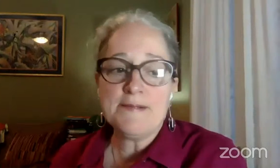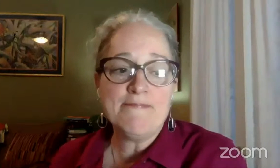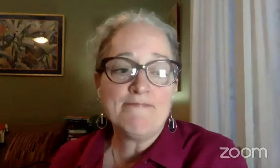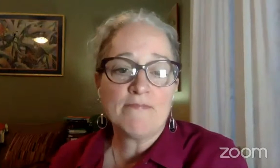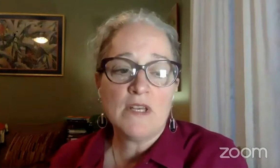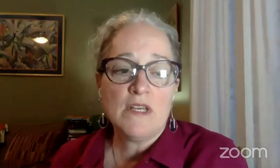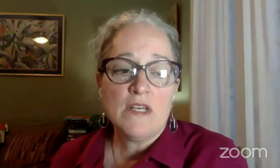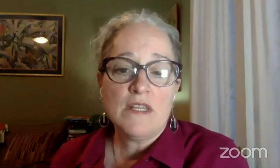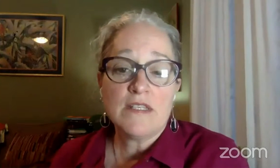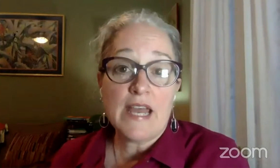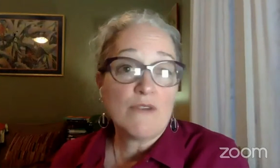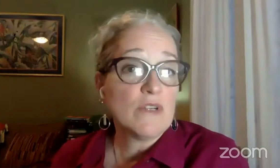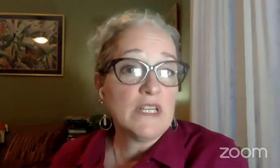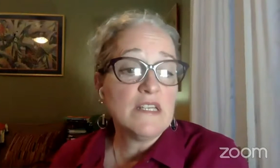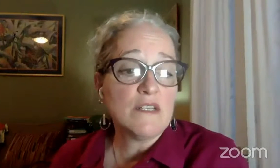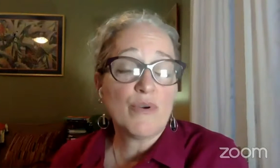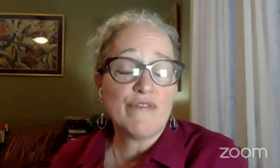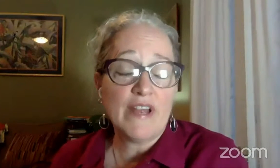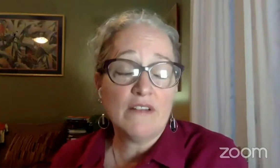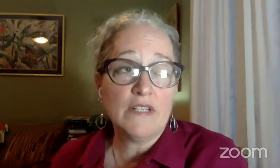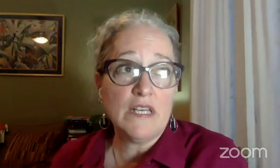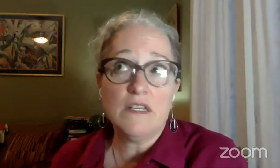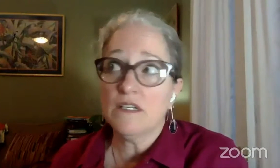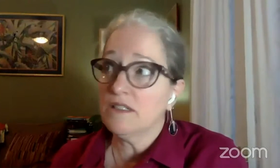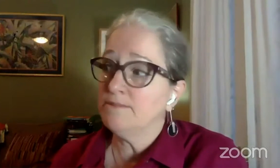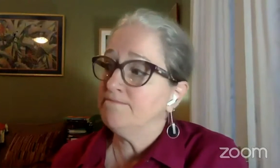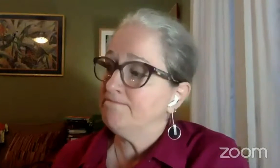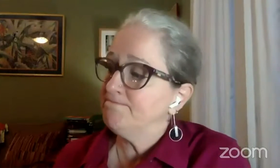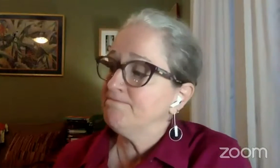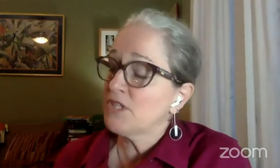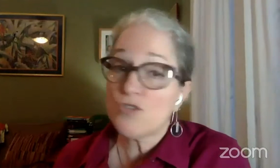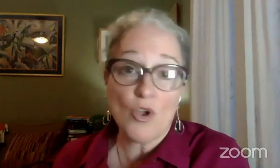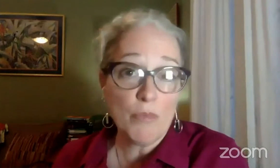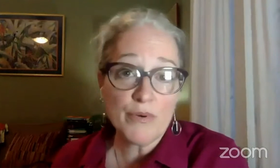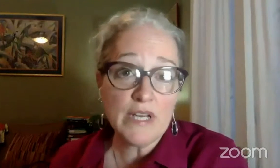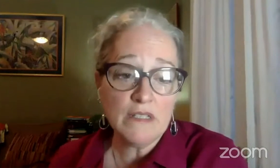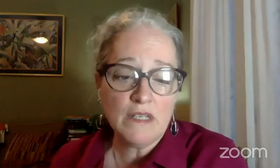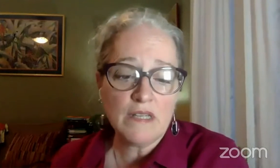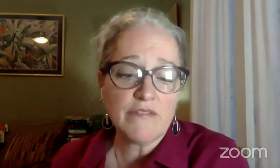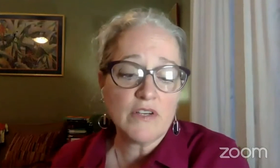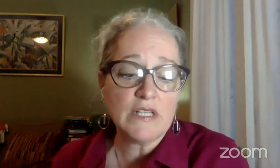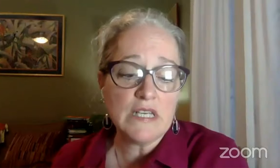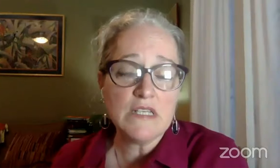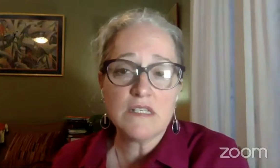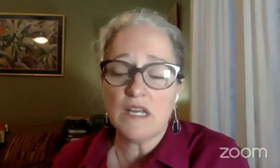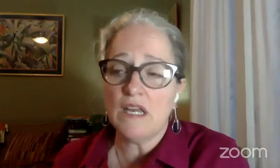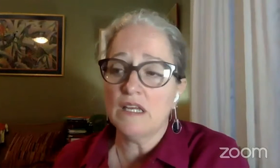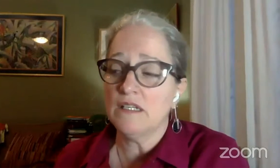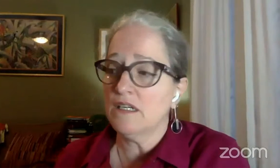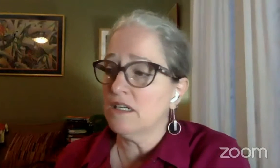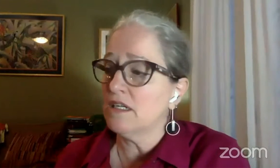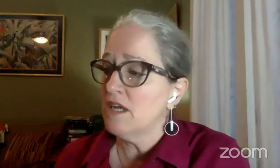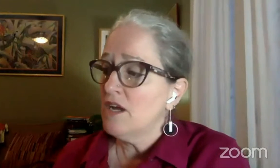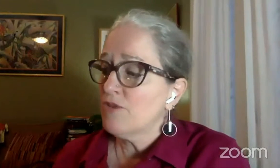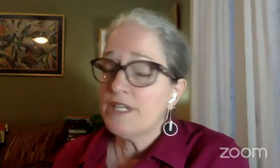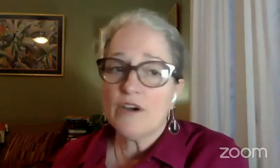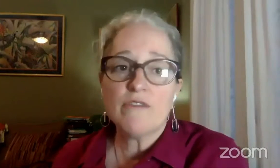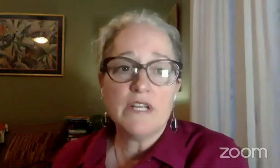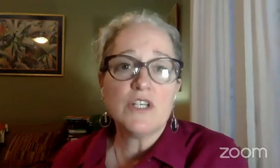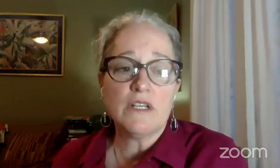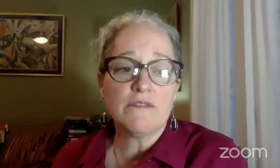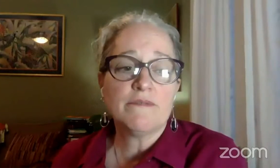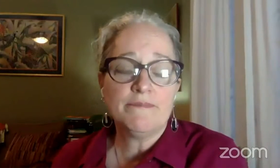that this data really isn't profoundly sobering at the very least, and